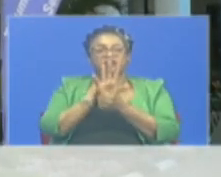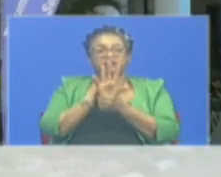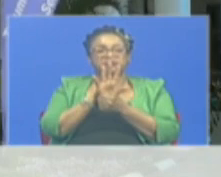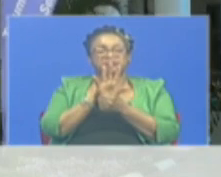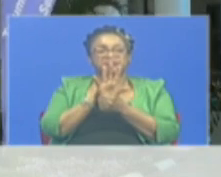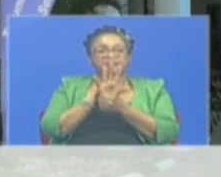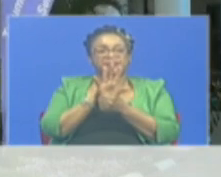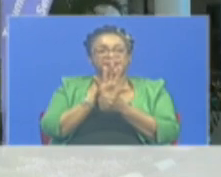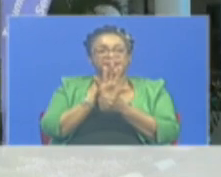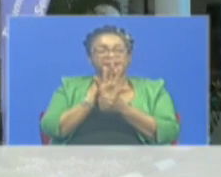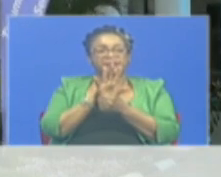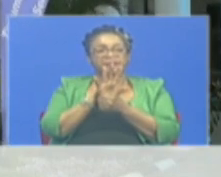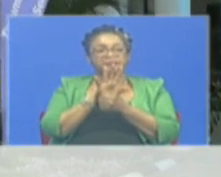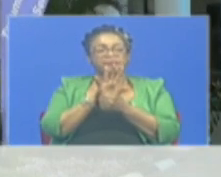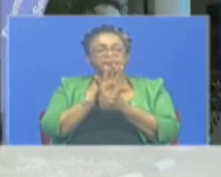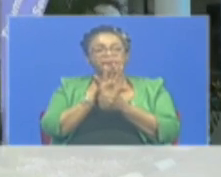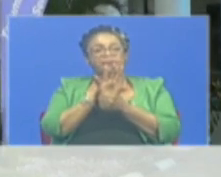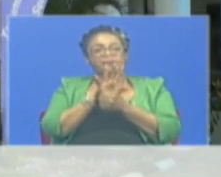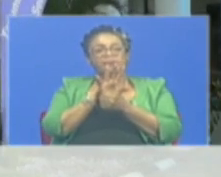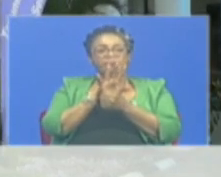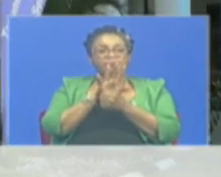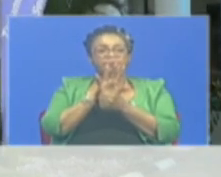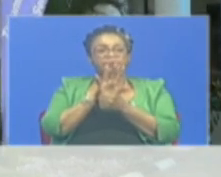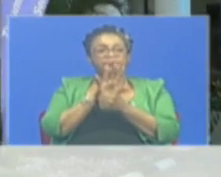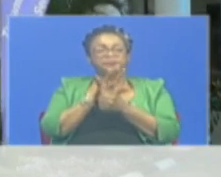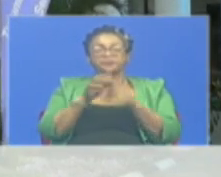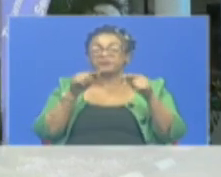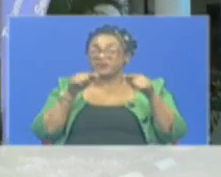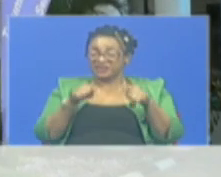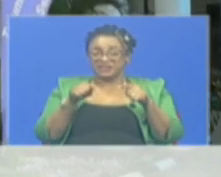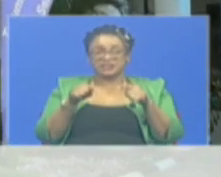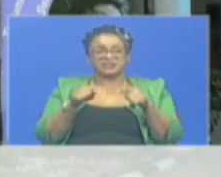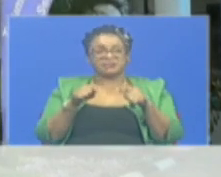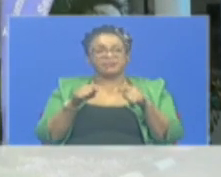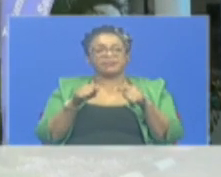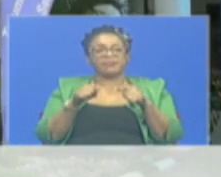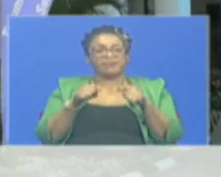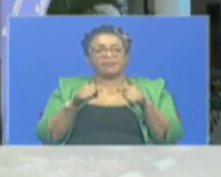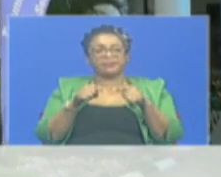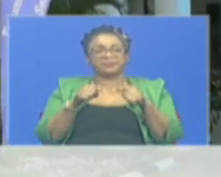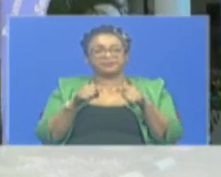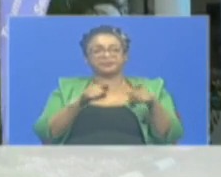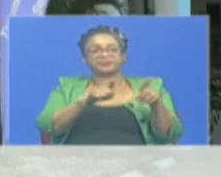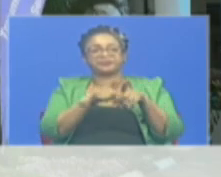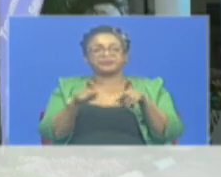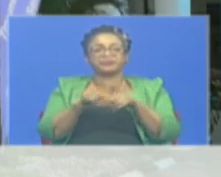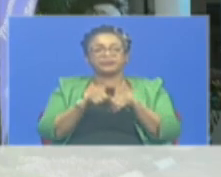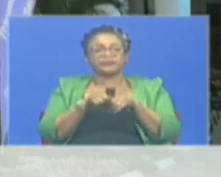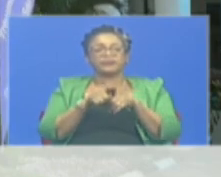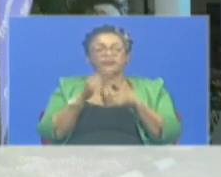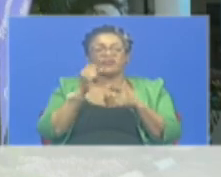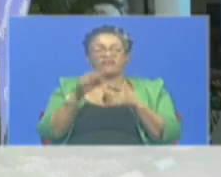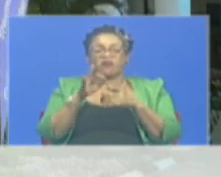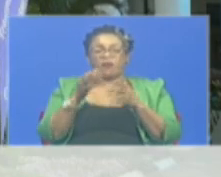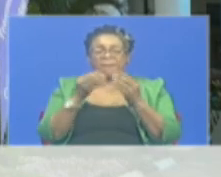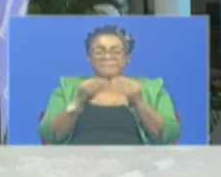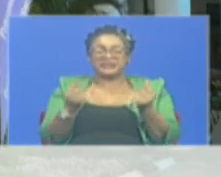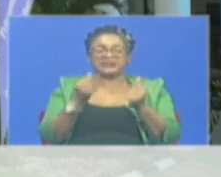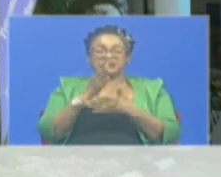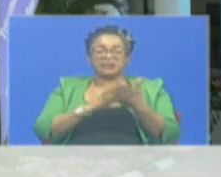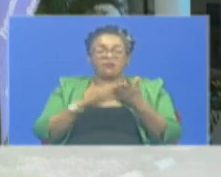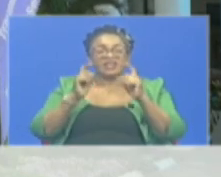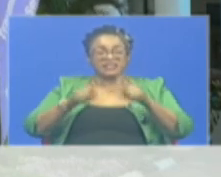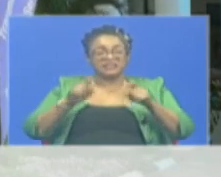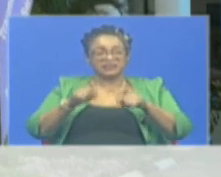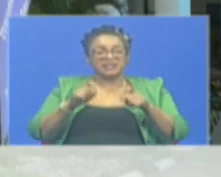Fund. Companies collaborate, and this for us is a small token, and hopefully to go towards meeting some of the needs here at